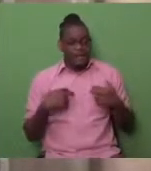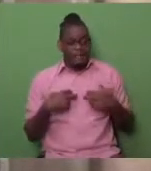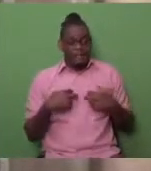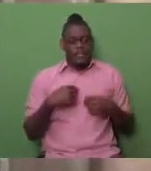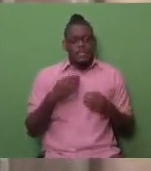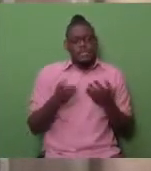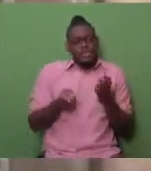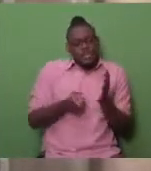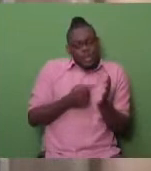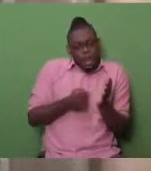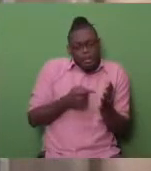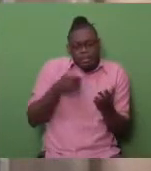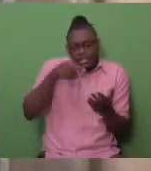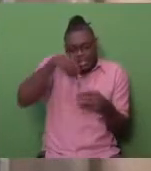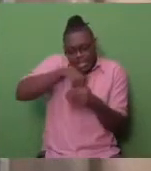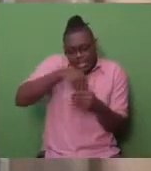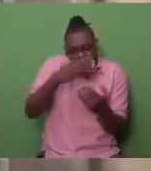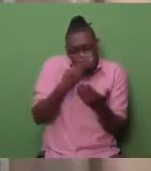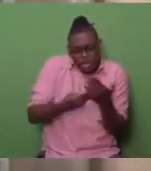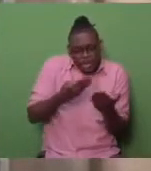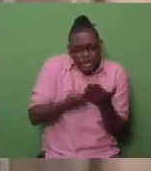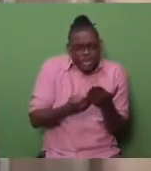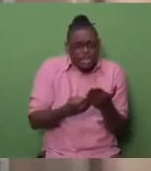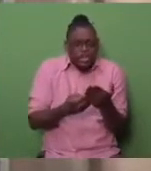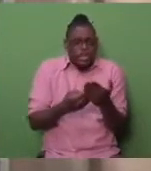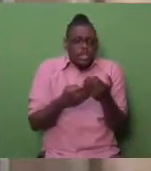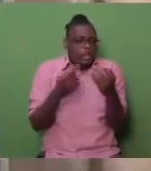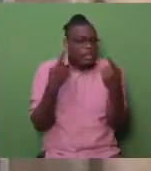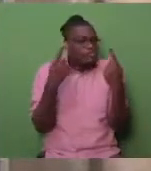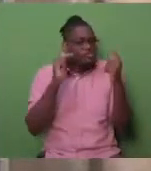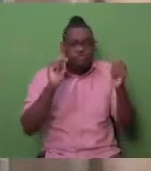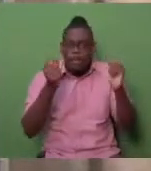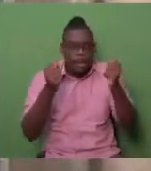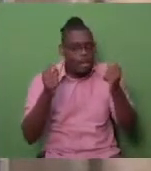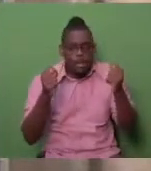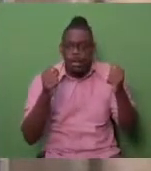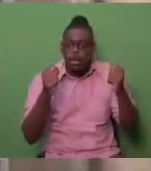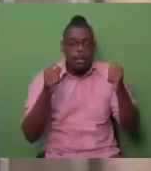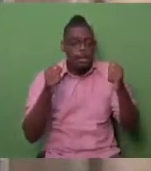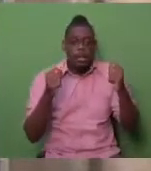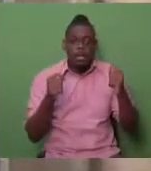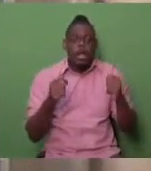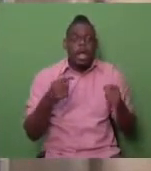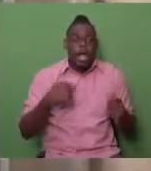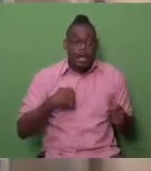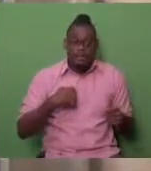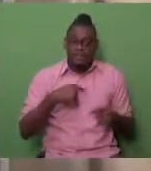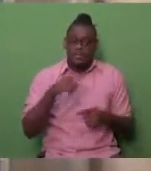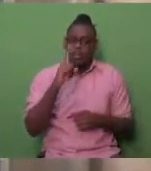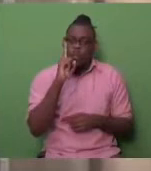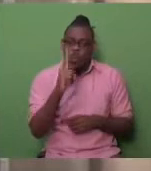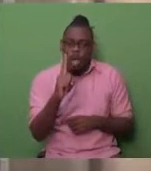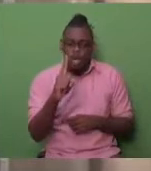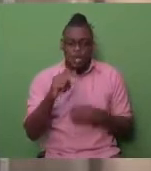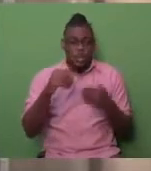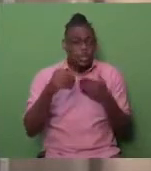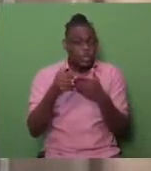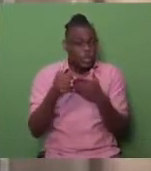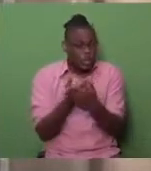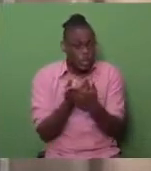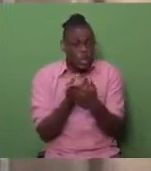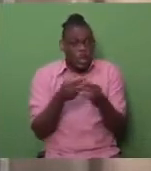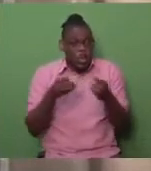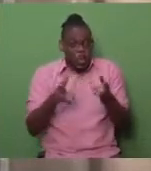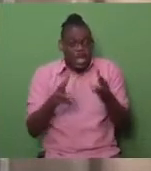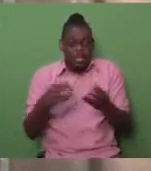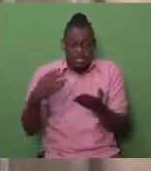did not identify a single new revenue stream, even whilst acknowledging that our revenues have been